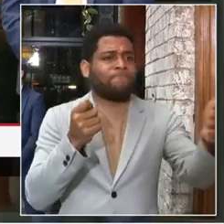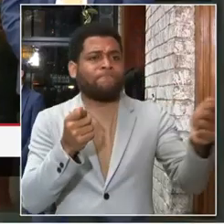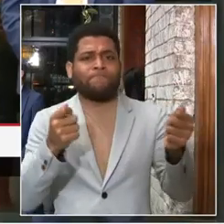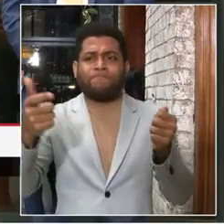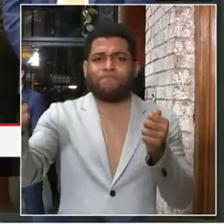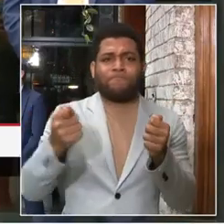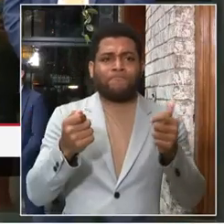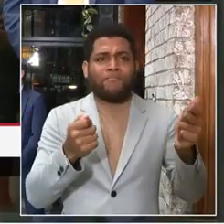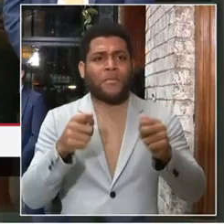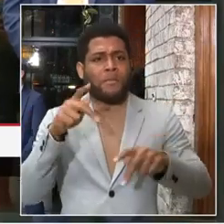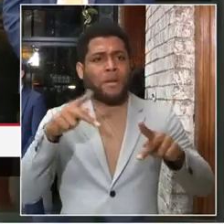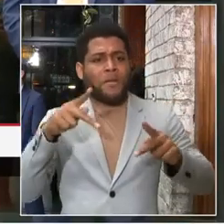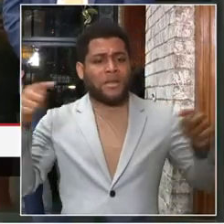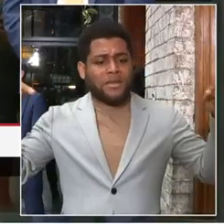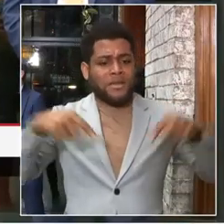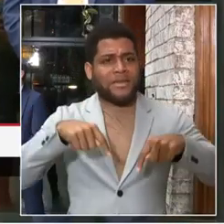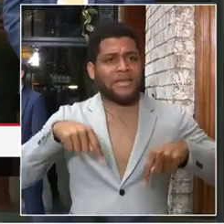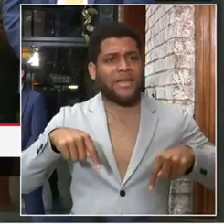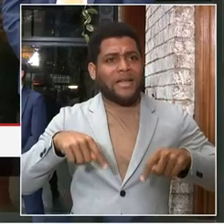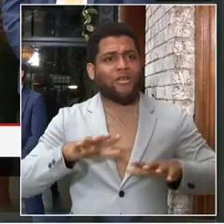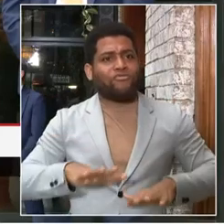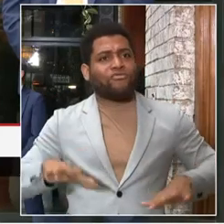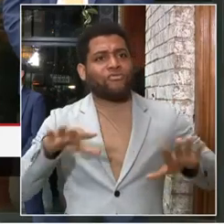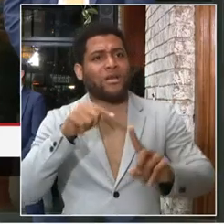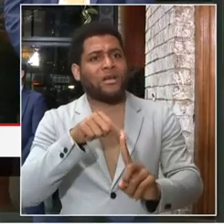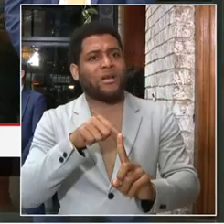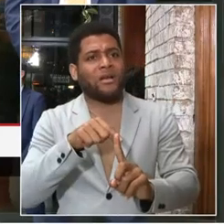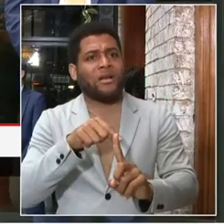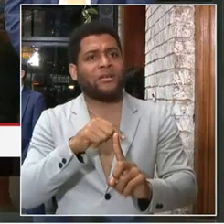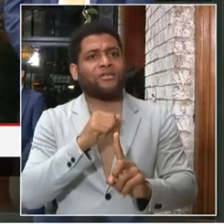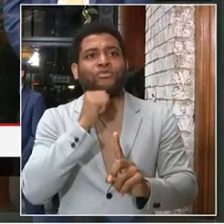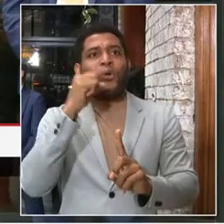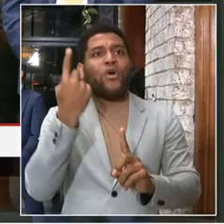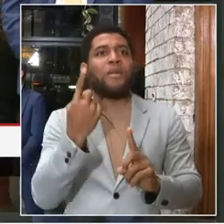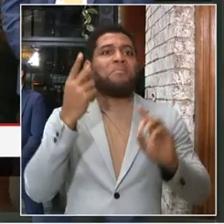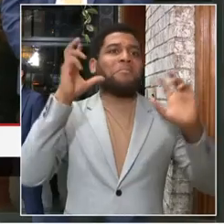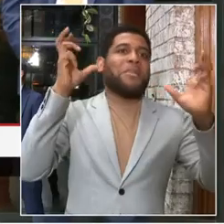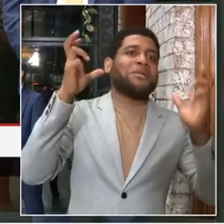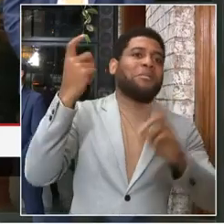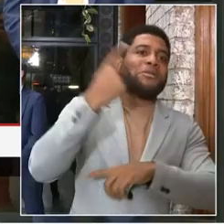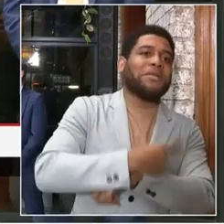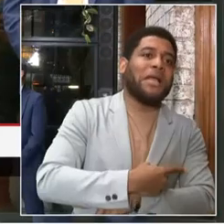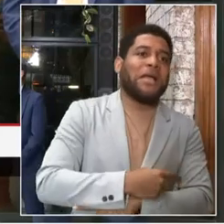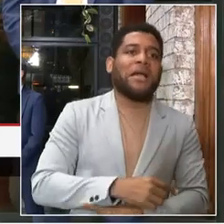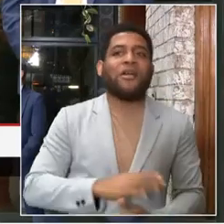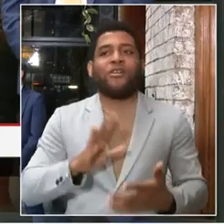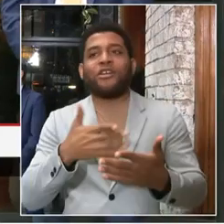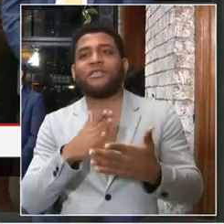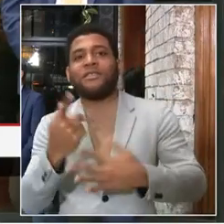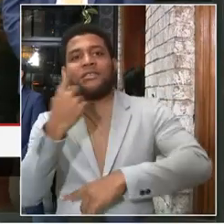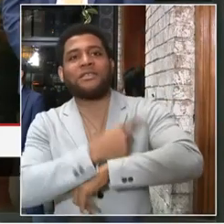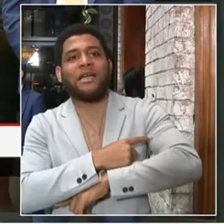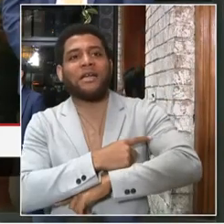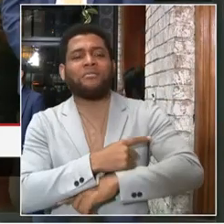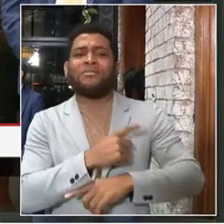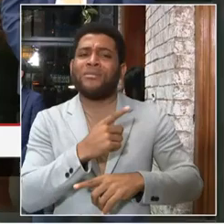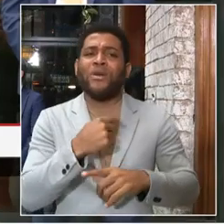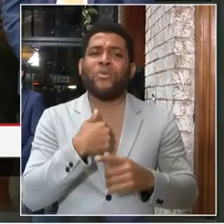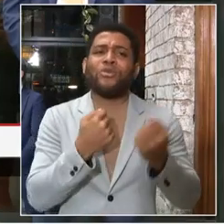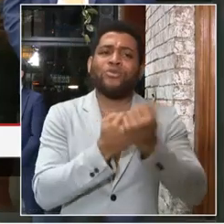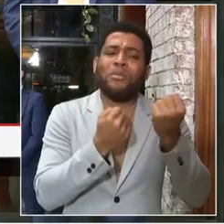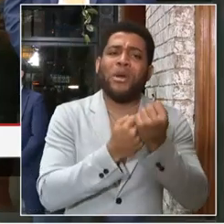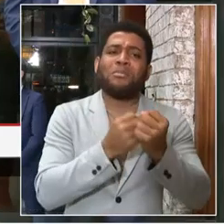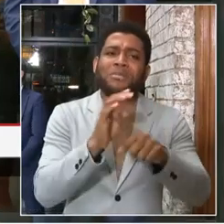area outside of event days that support the small businesses who are in and around here.